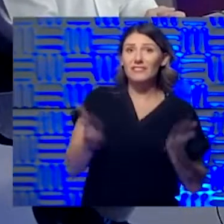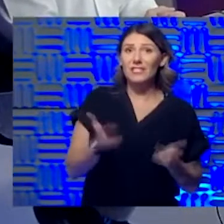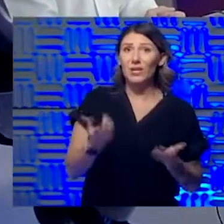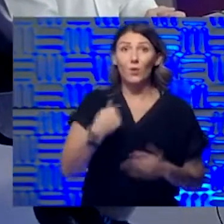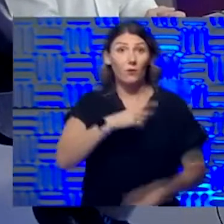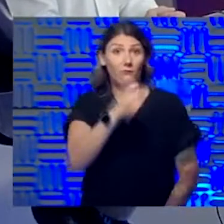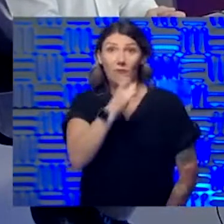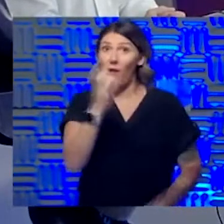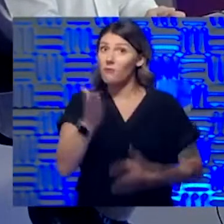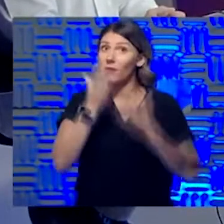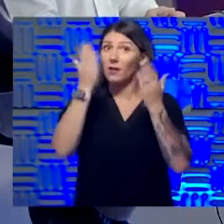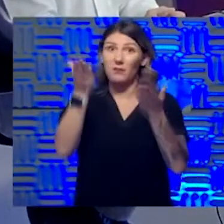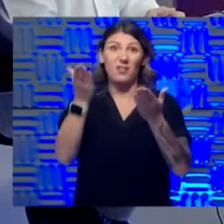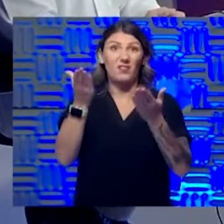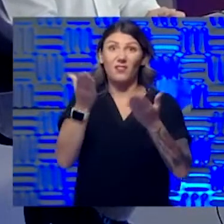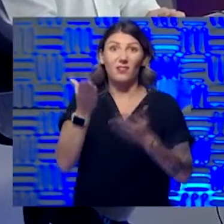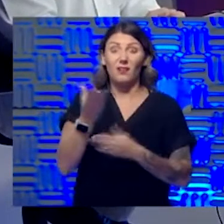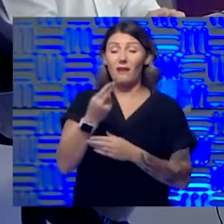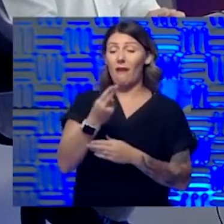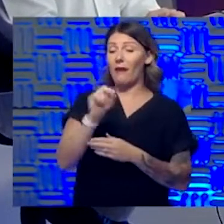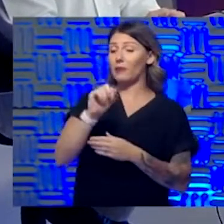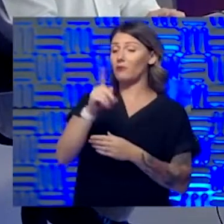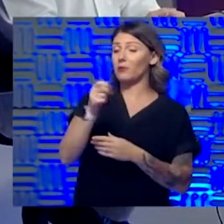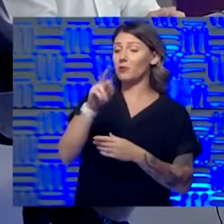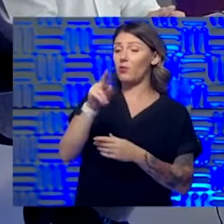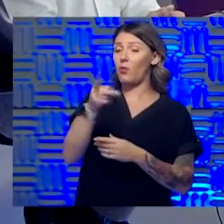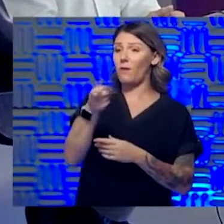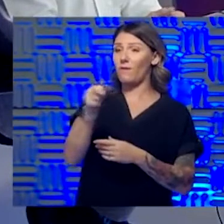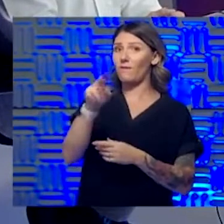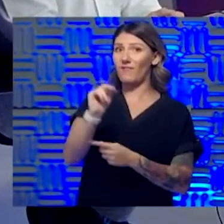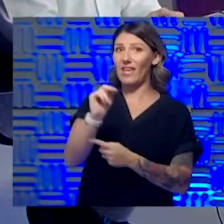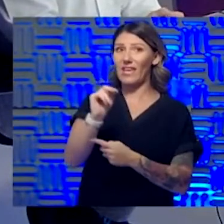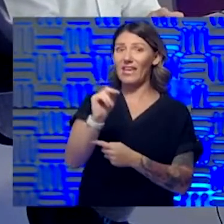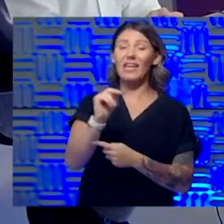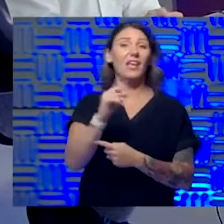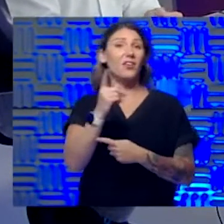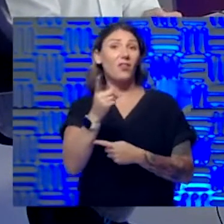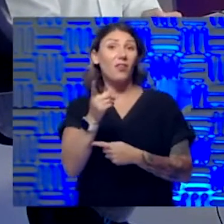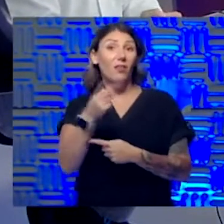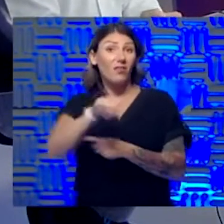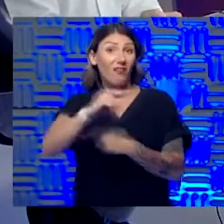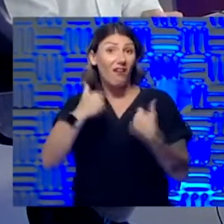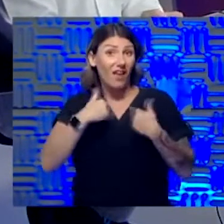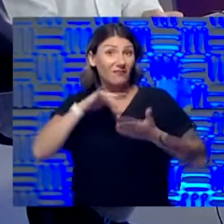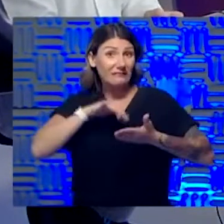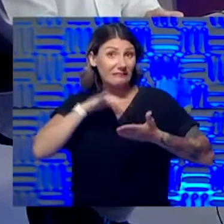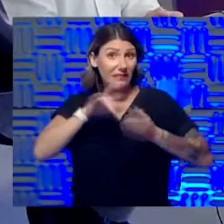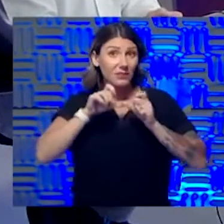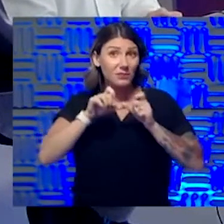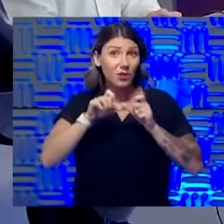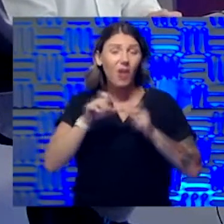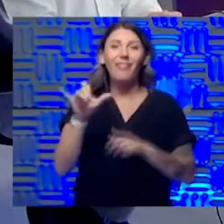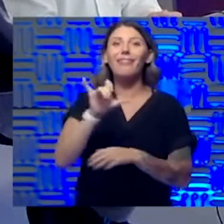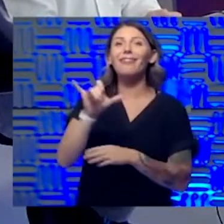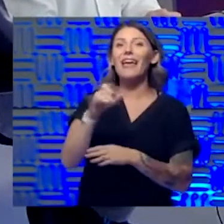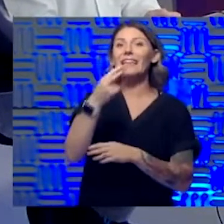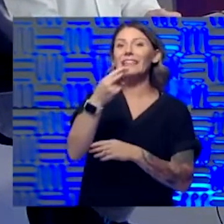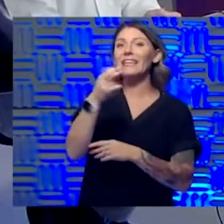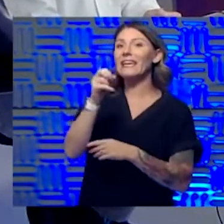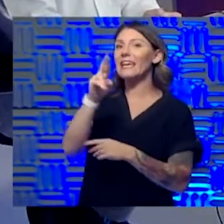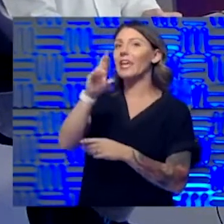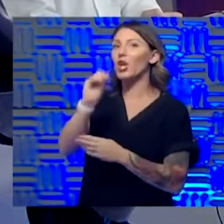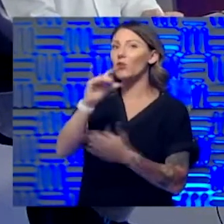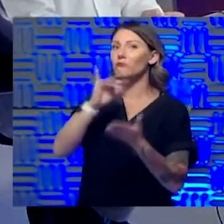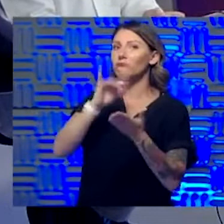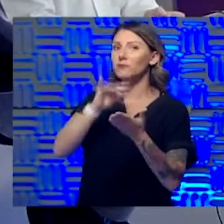recommending hydroxychloroquine prophylaxis yet. There are studies ongoing in which it has been, like the HERO study we talked about for healthcare workers. Yeah, I think